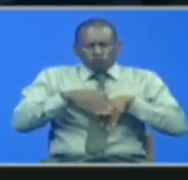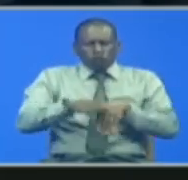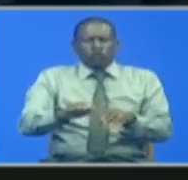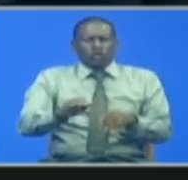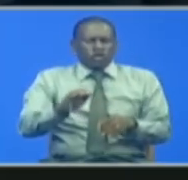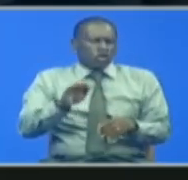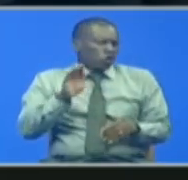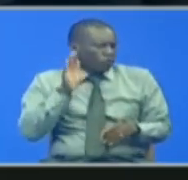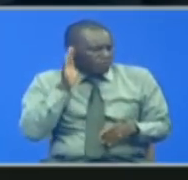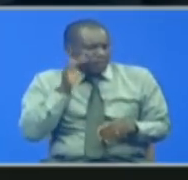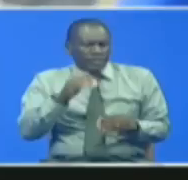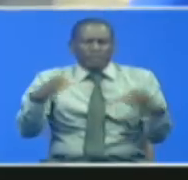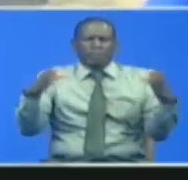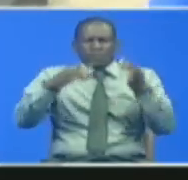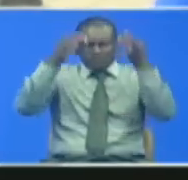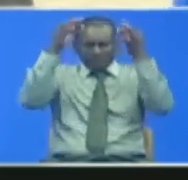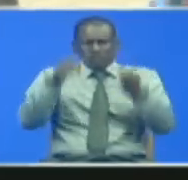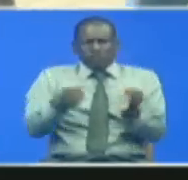other violations.